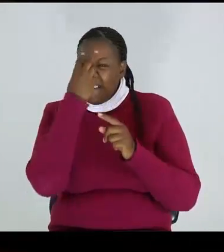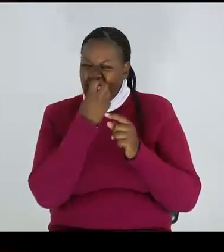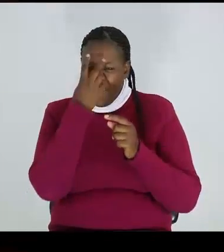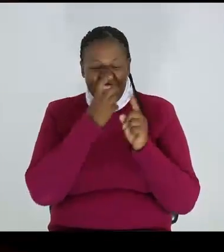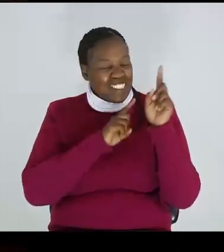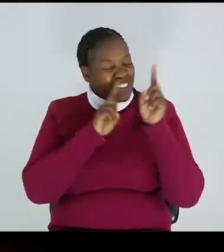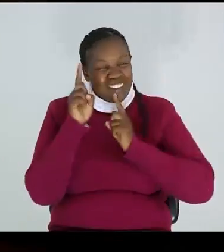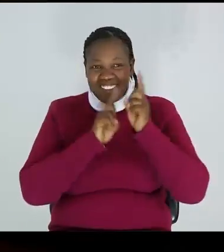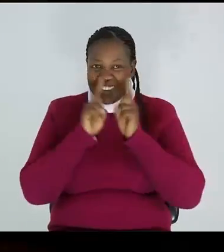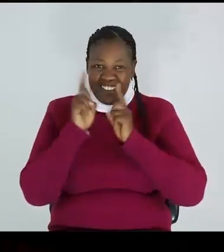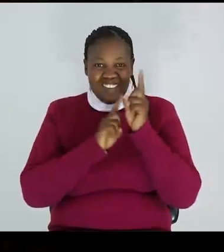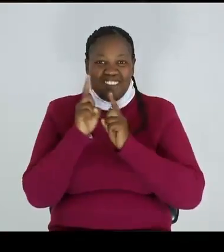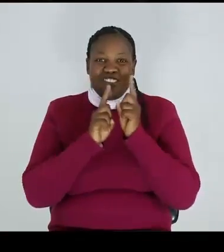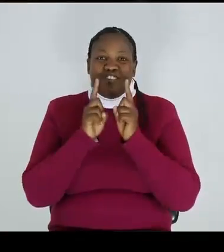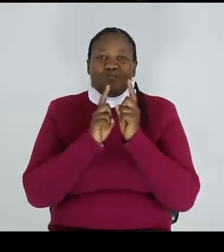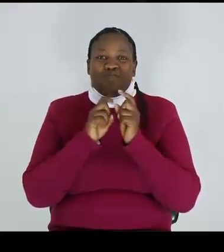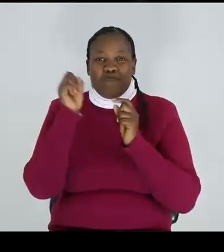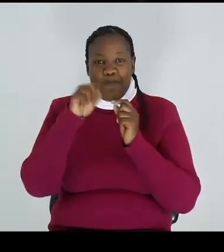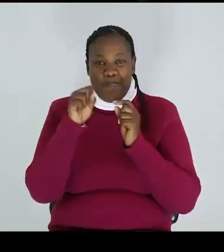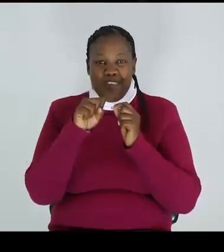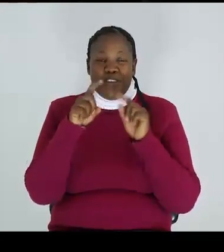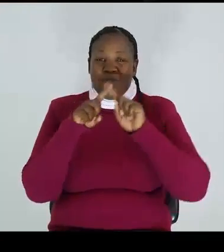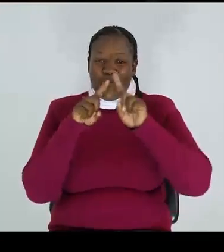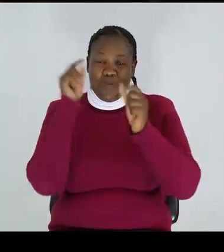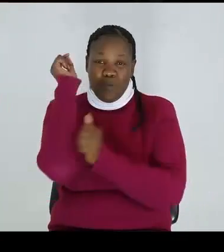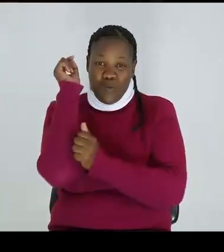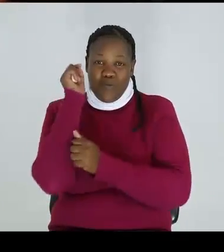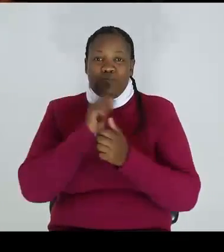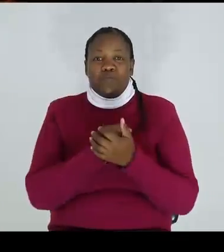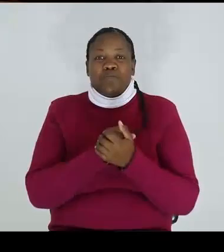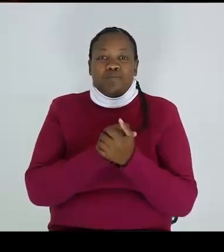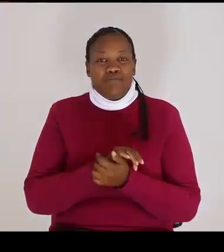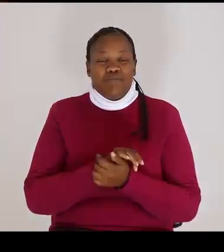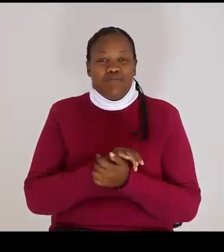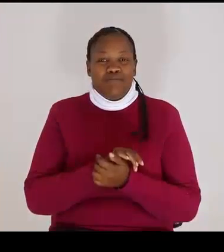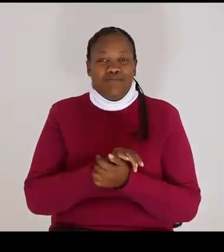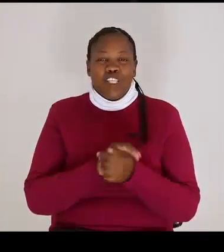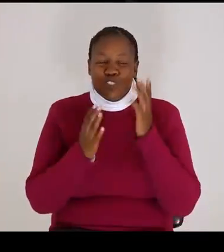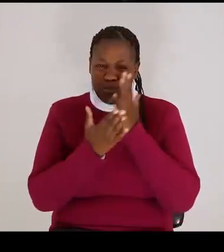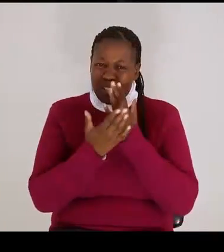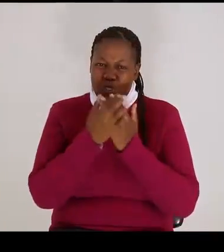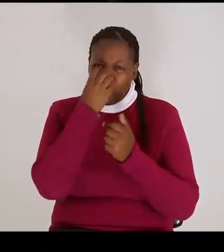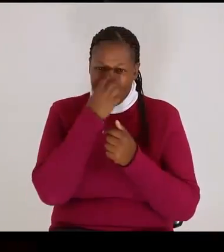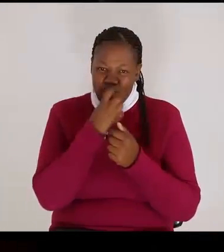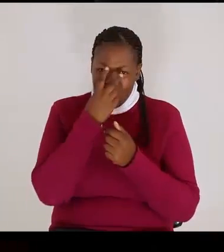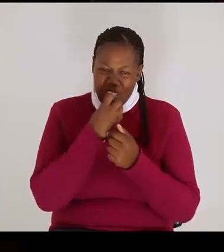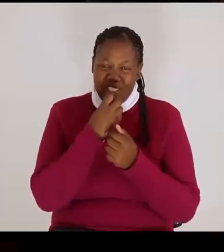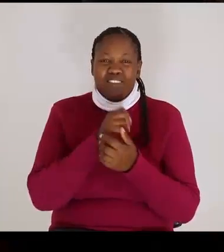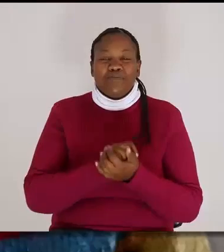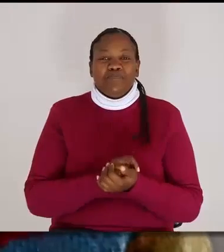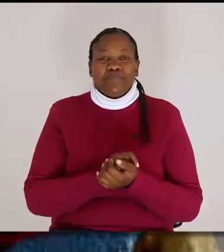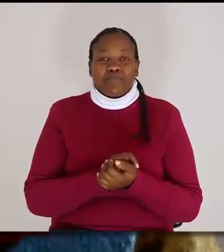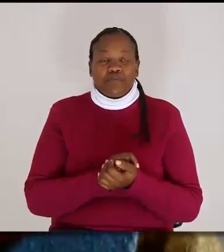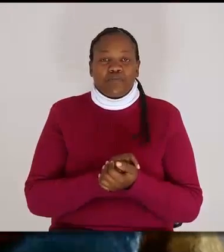Oh my goodness, I have to find a bathroom. Wow, ma'am. That was a good one. You're very funny.